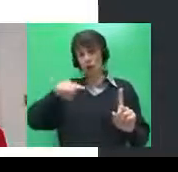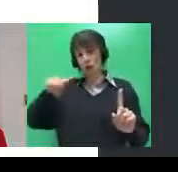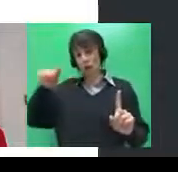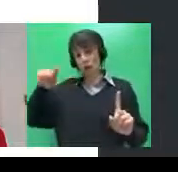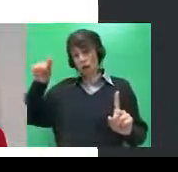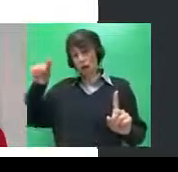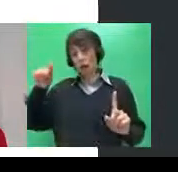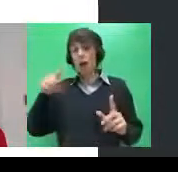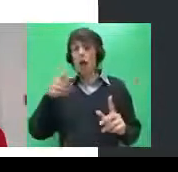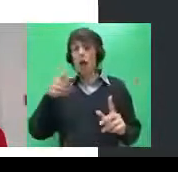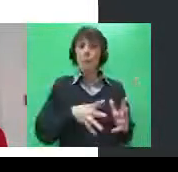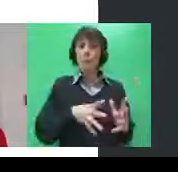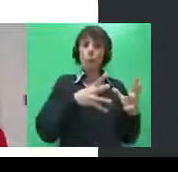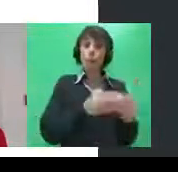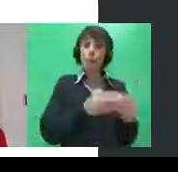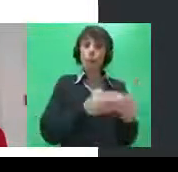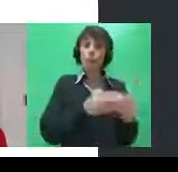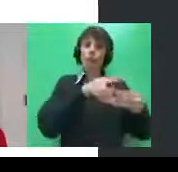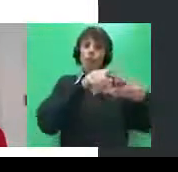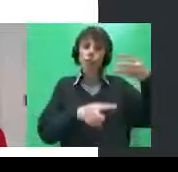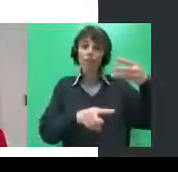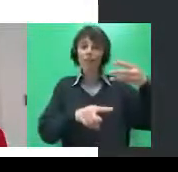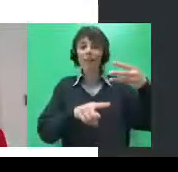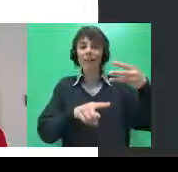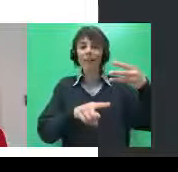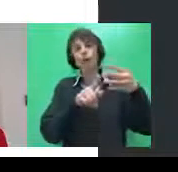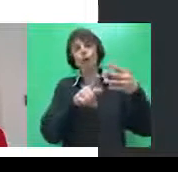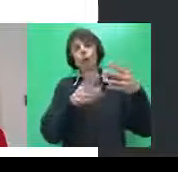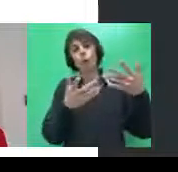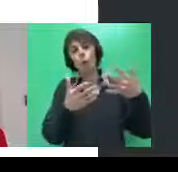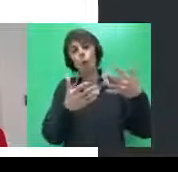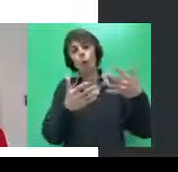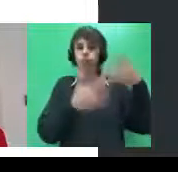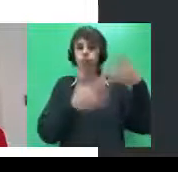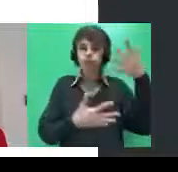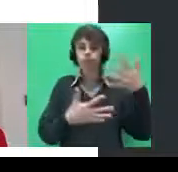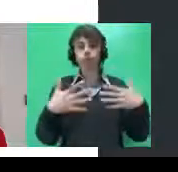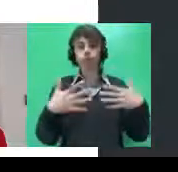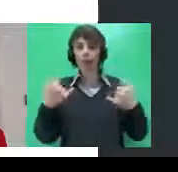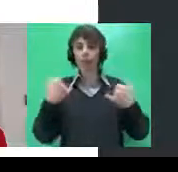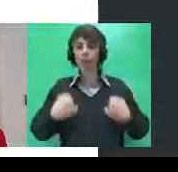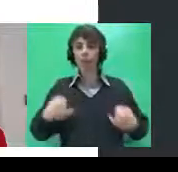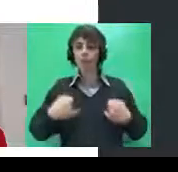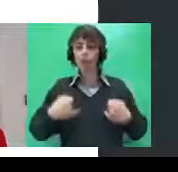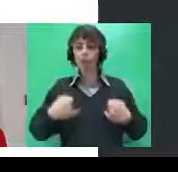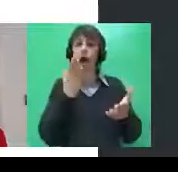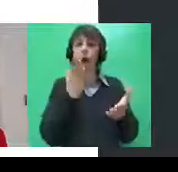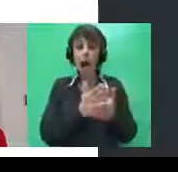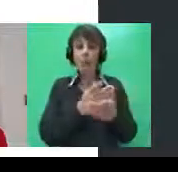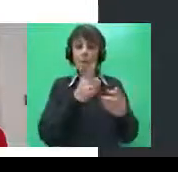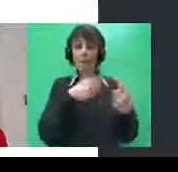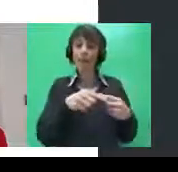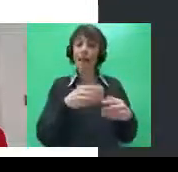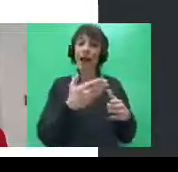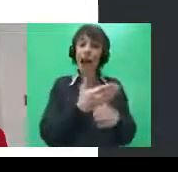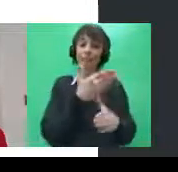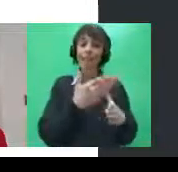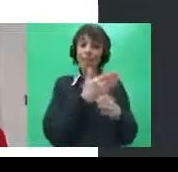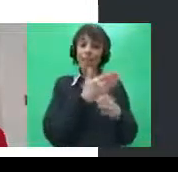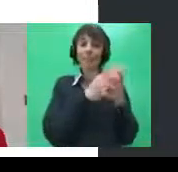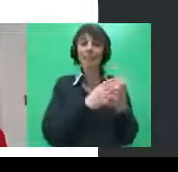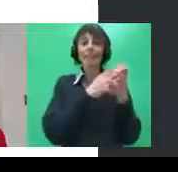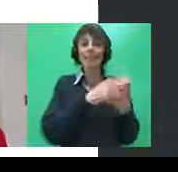conditions that proportion of being active is increasing. It's slow, but it's there, and that's really important. So we need to